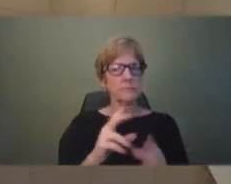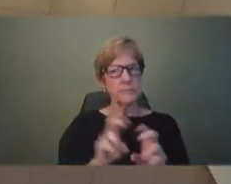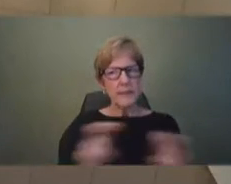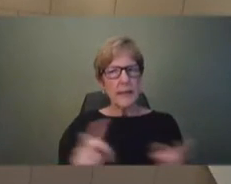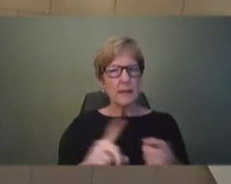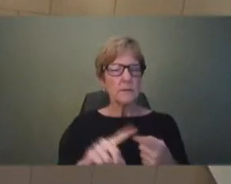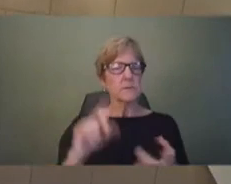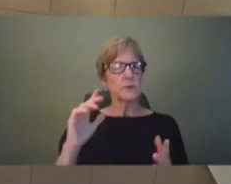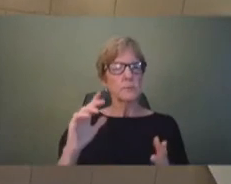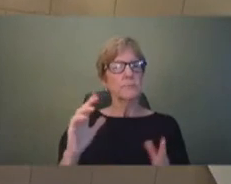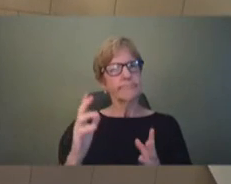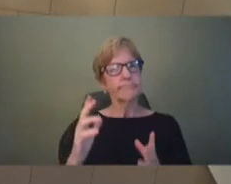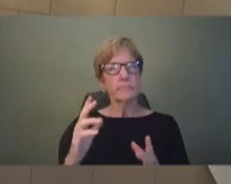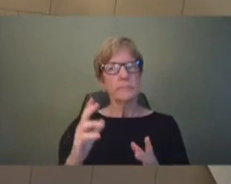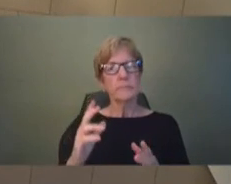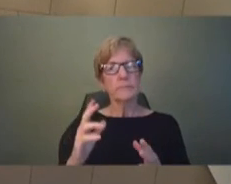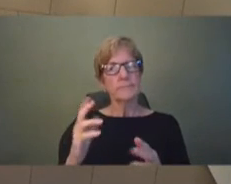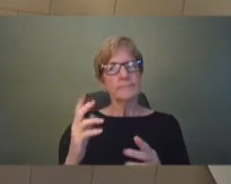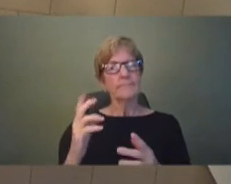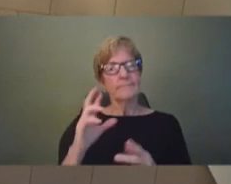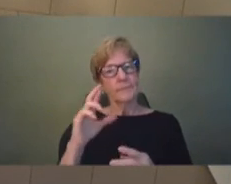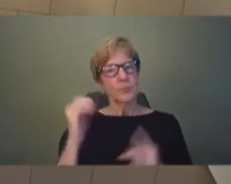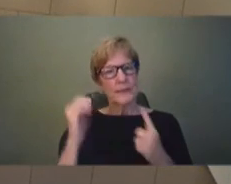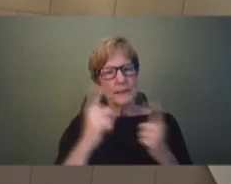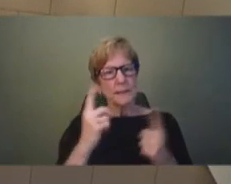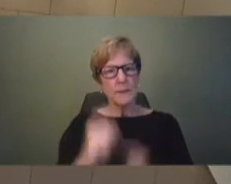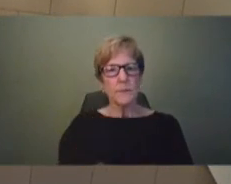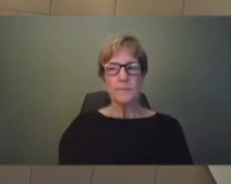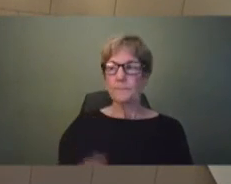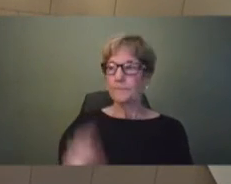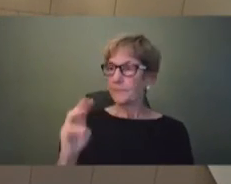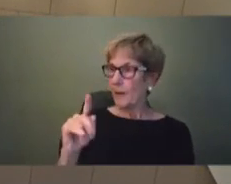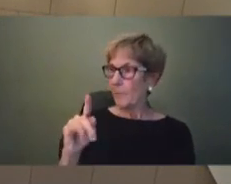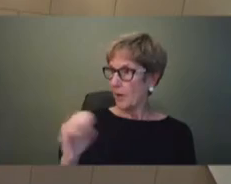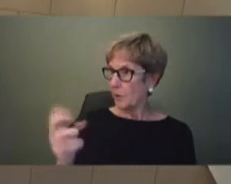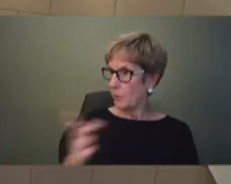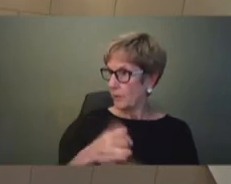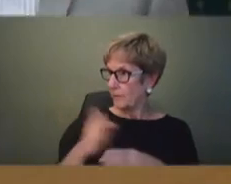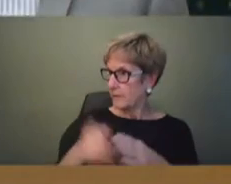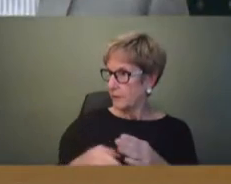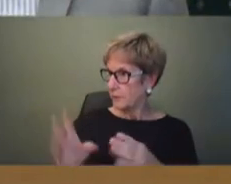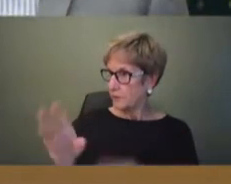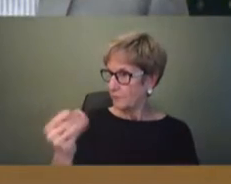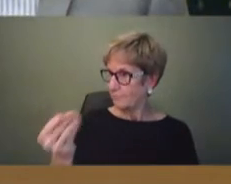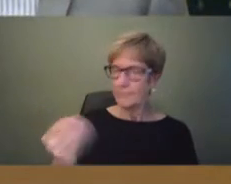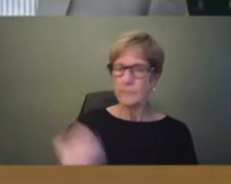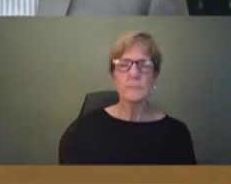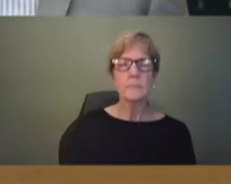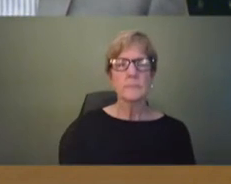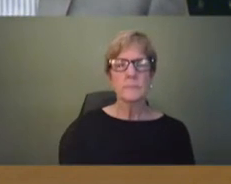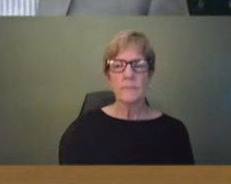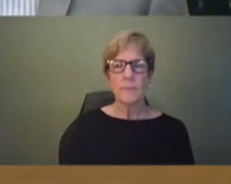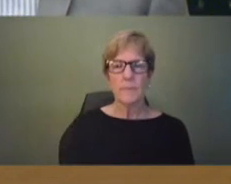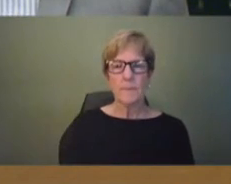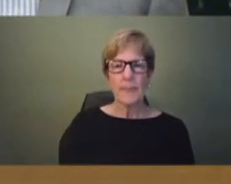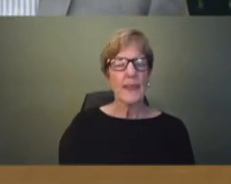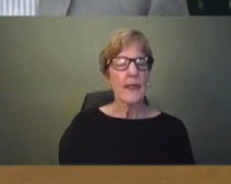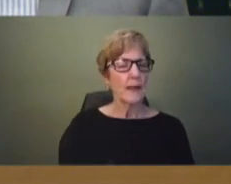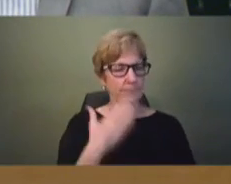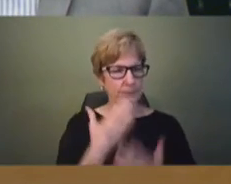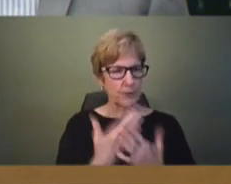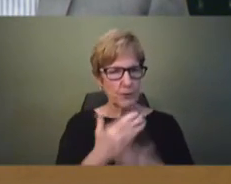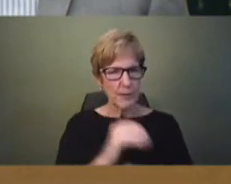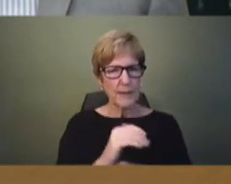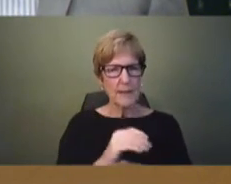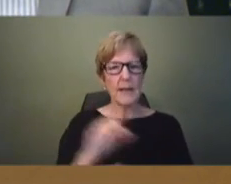so all right Mr Michael you want to finish it up good evening mayor LS council members my name is